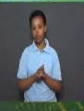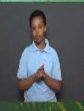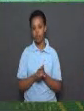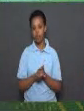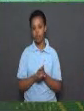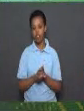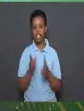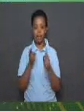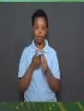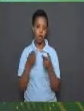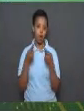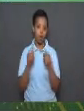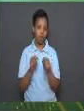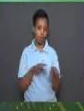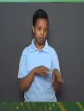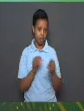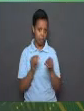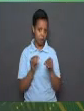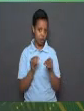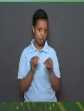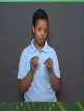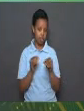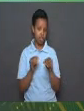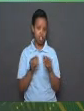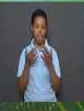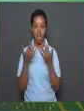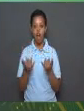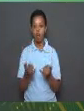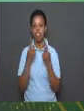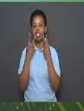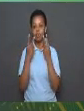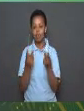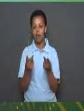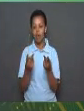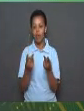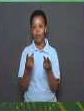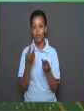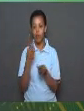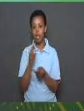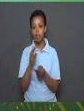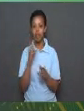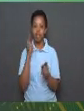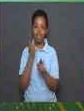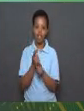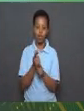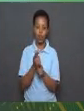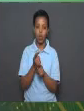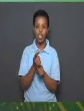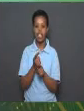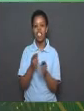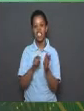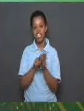For our first activity, students, let us ensure we understand the germ